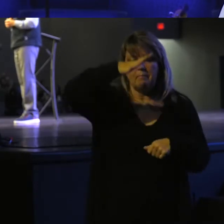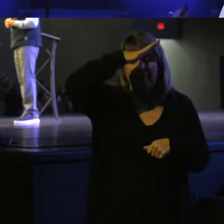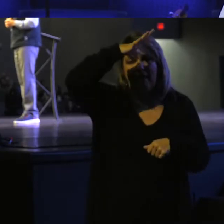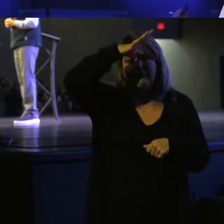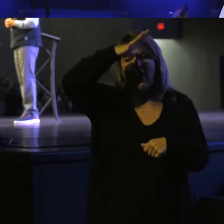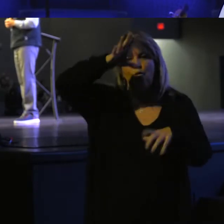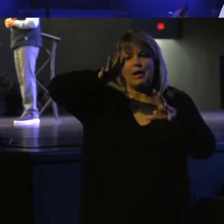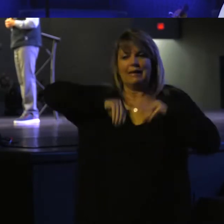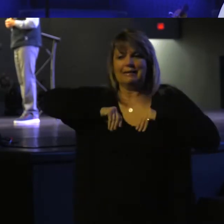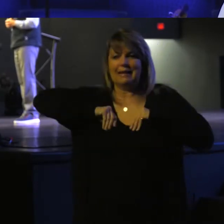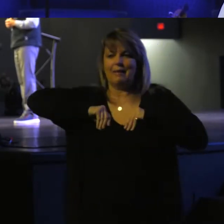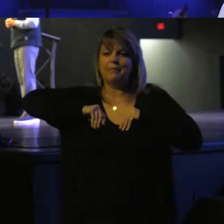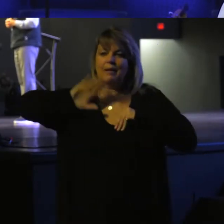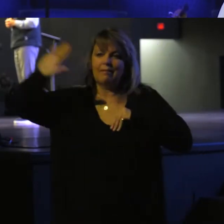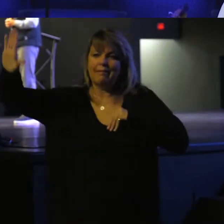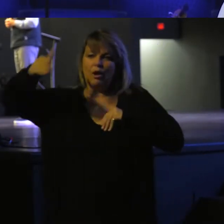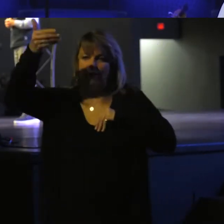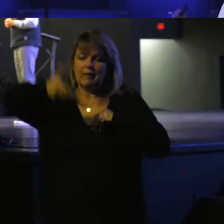accepted their invitation.